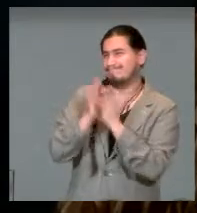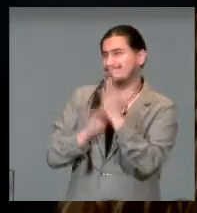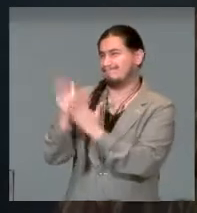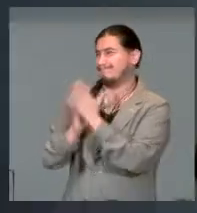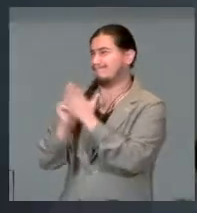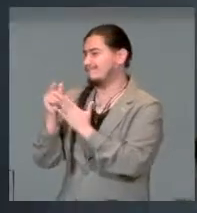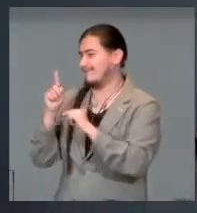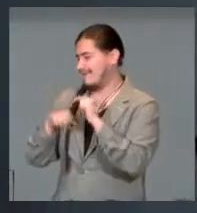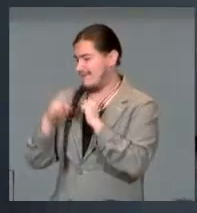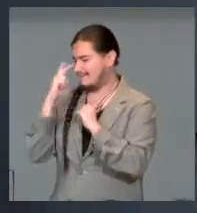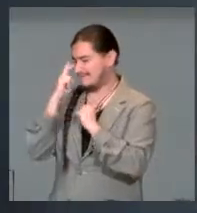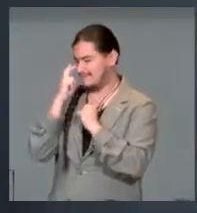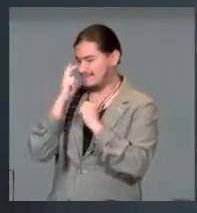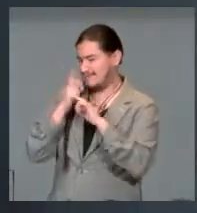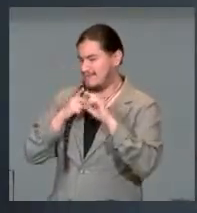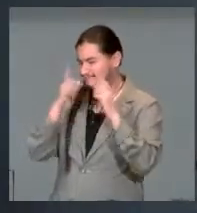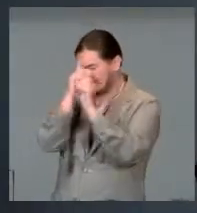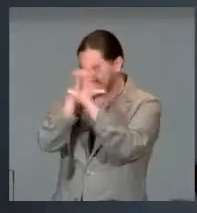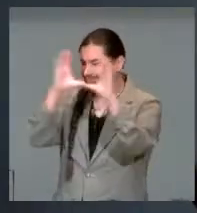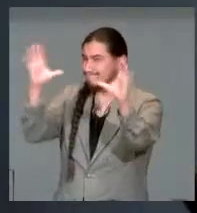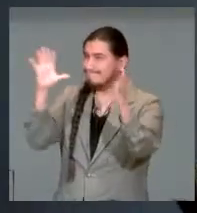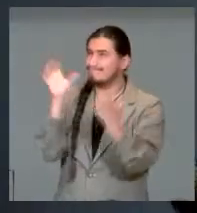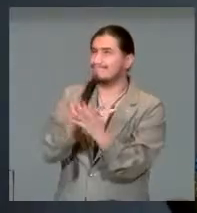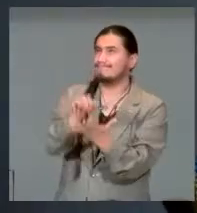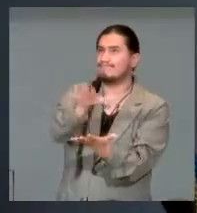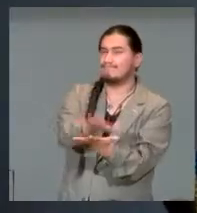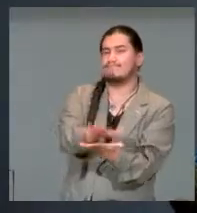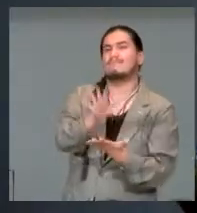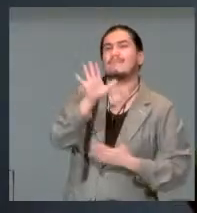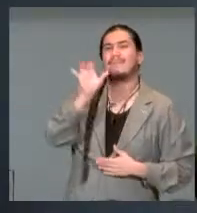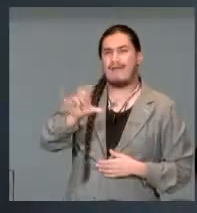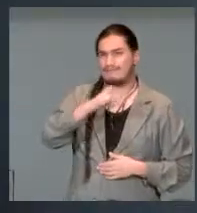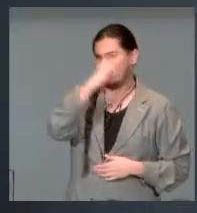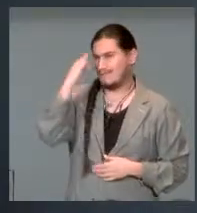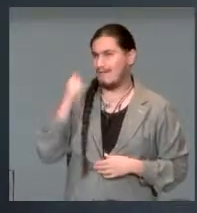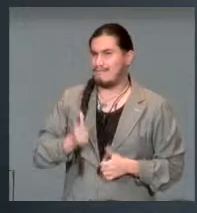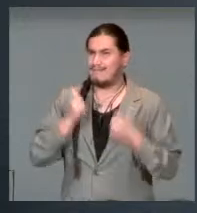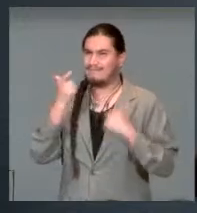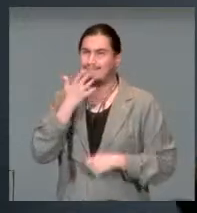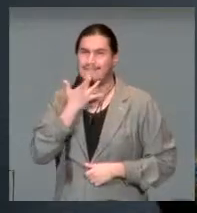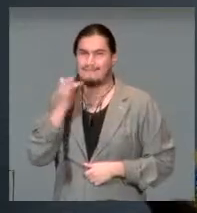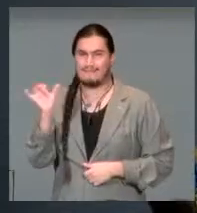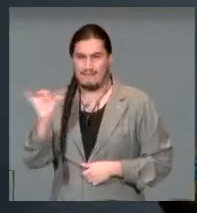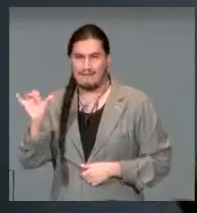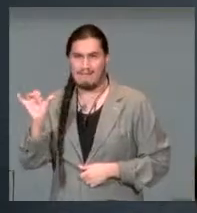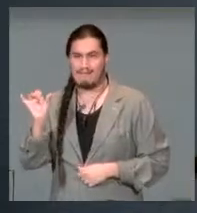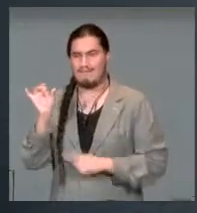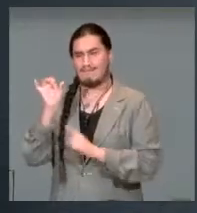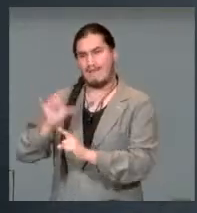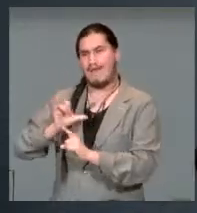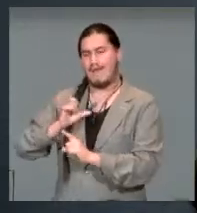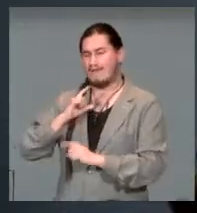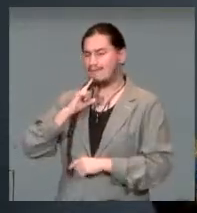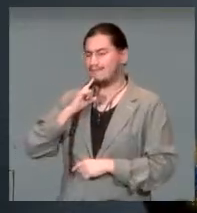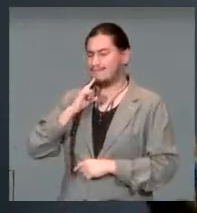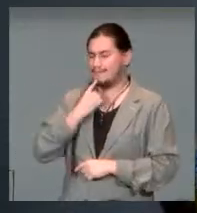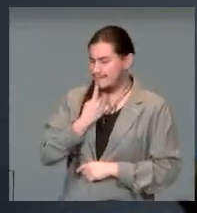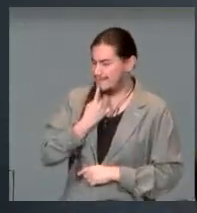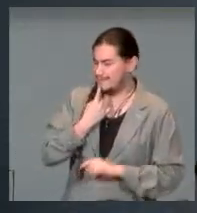see. This is what a black life tastes like. That bitter,